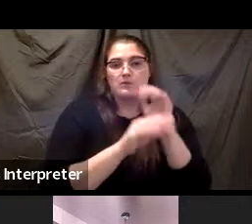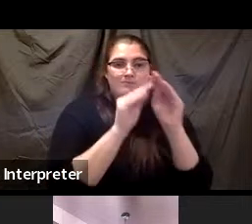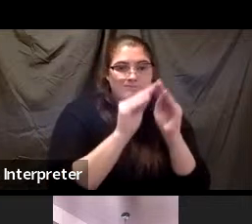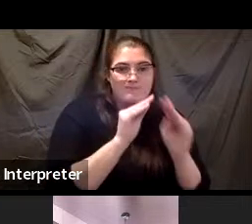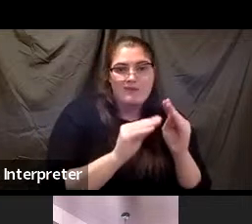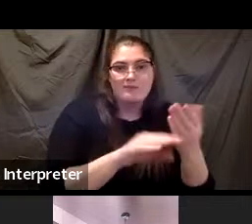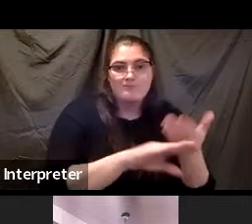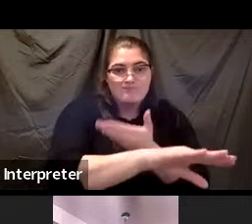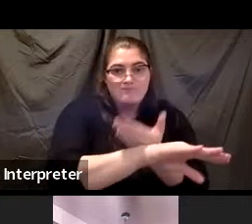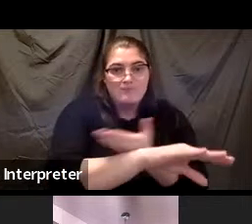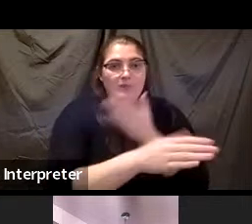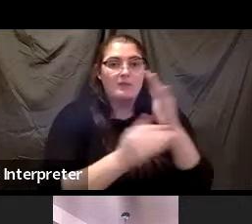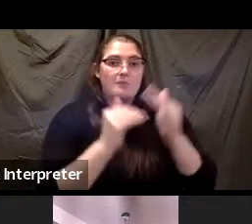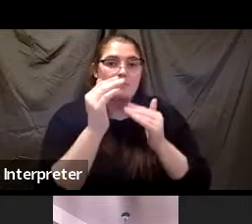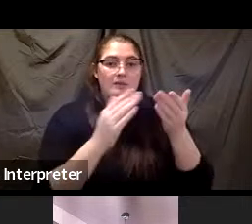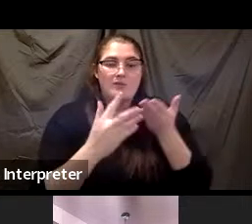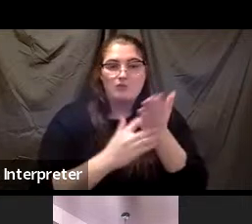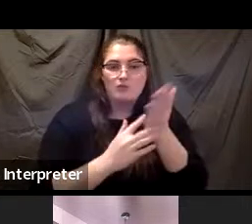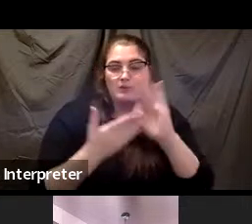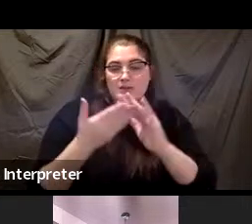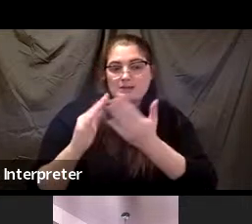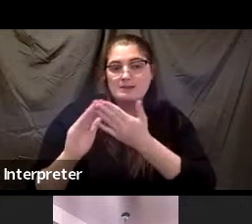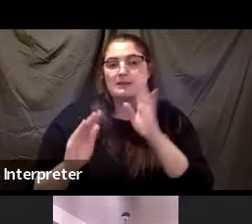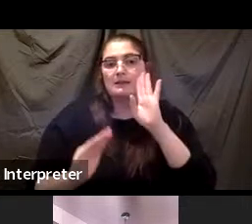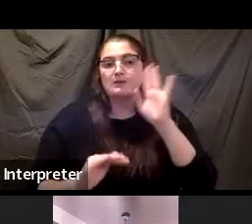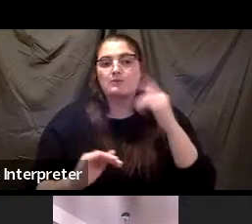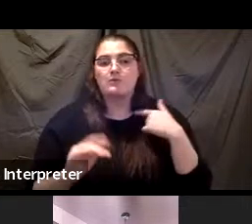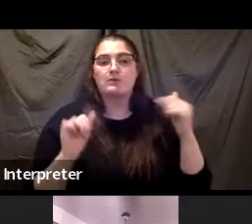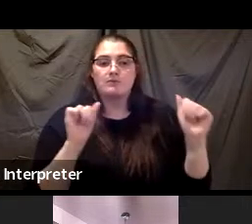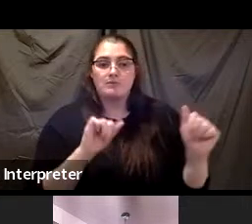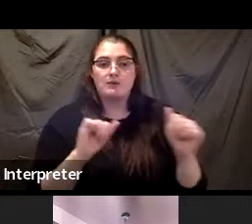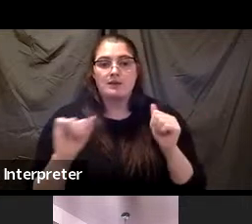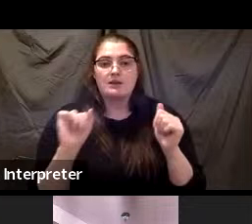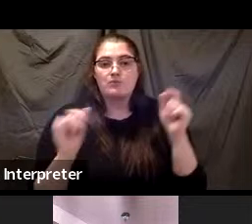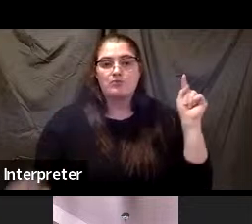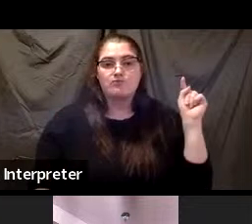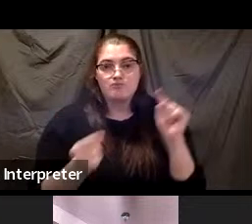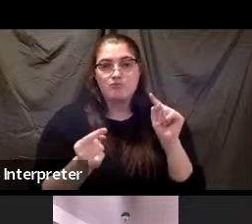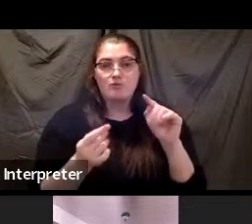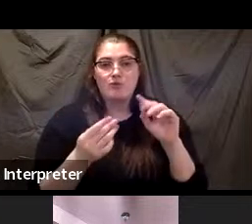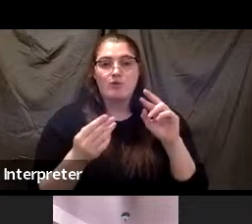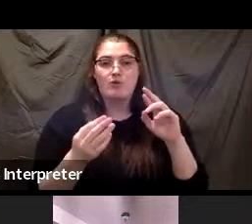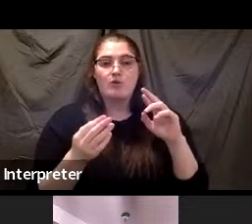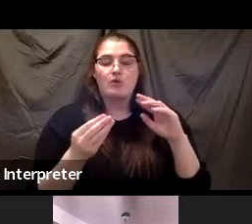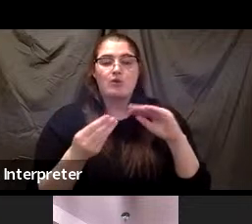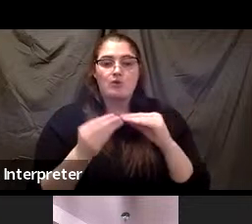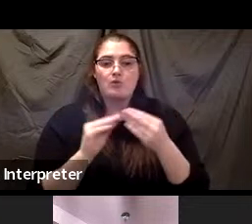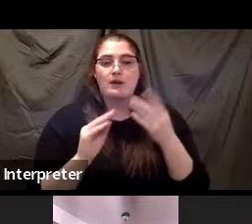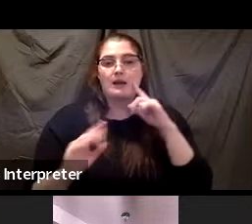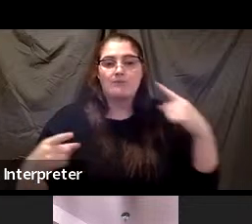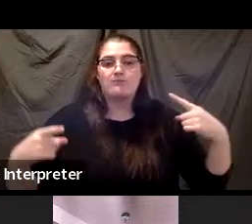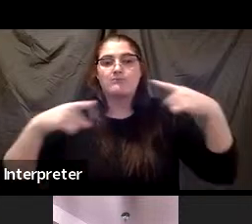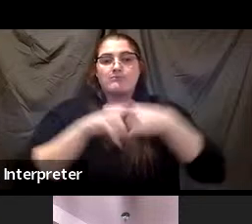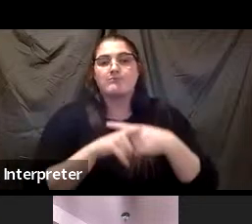This would have been able to shoulder the rate and is in a contradiction of our carbon neutral goals.